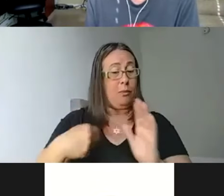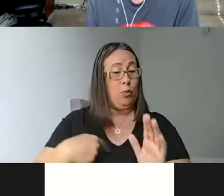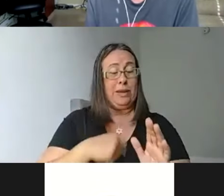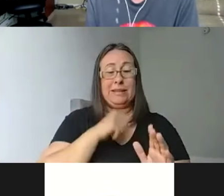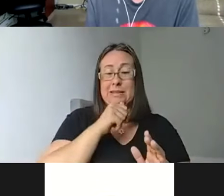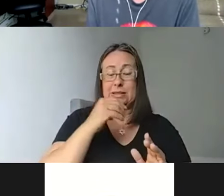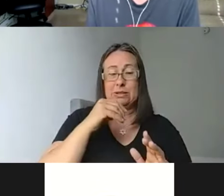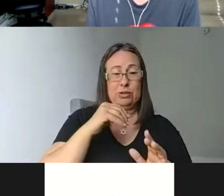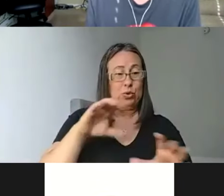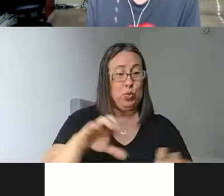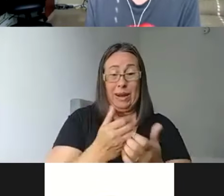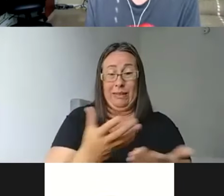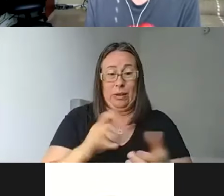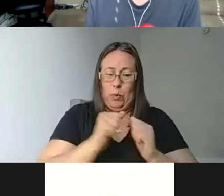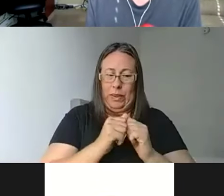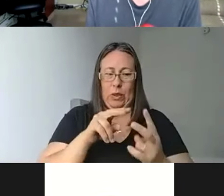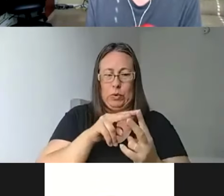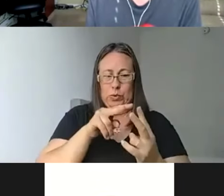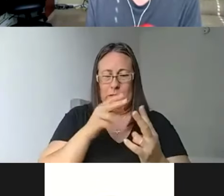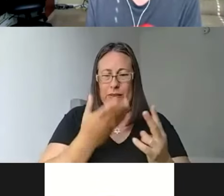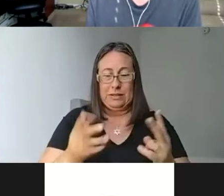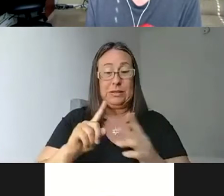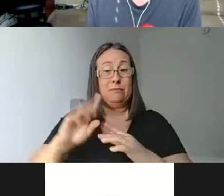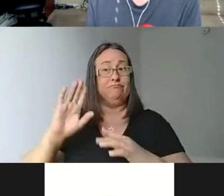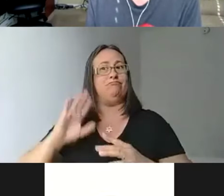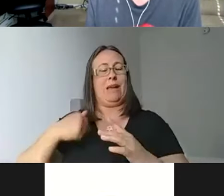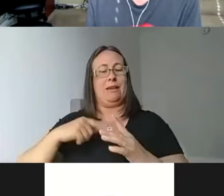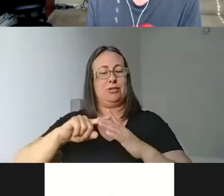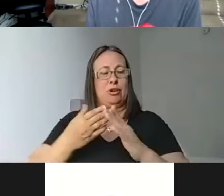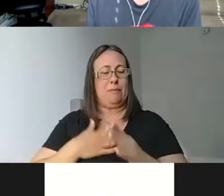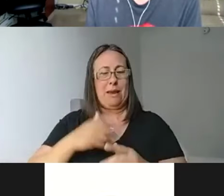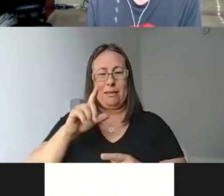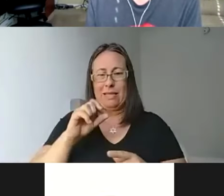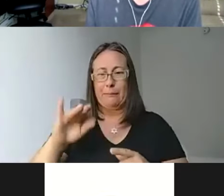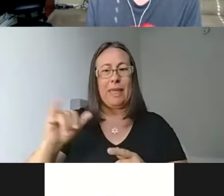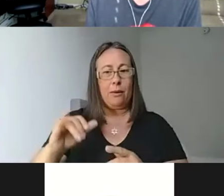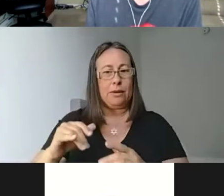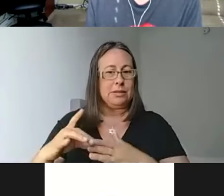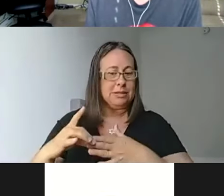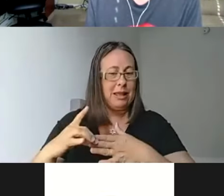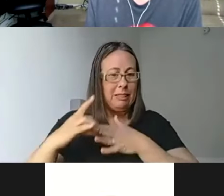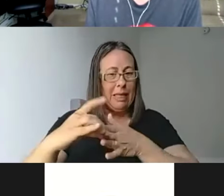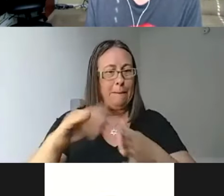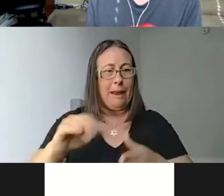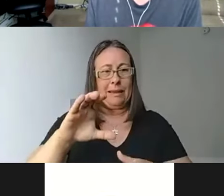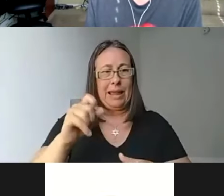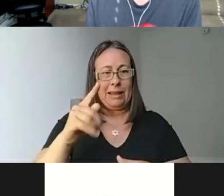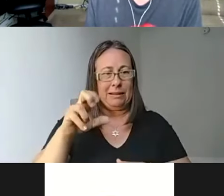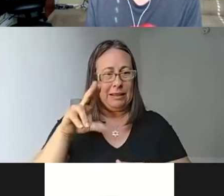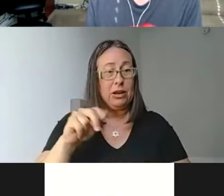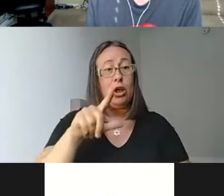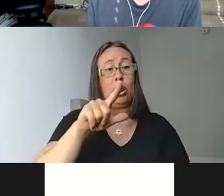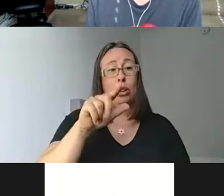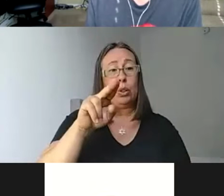about either of those things when I started my lab. So that was all driven by Caitlin and her interests. Luli has picked up